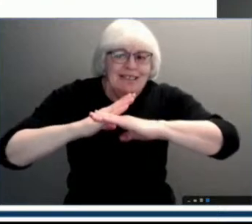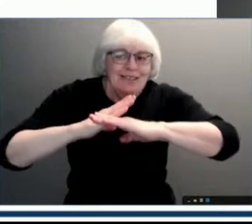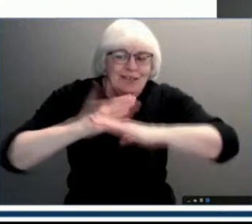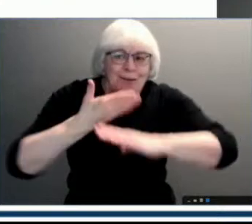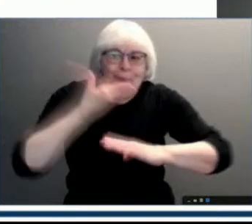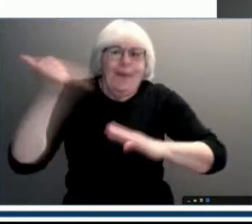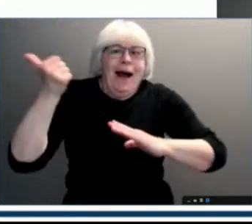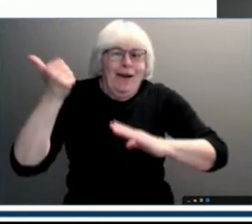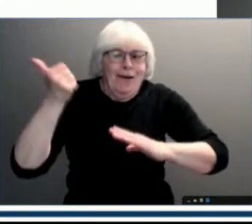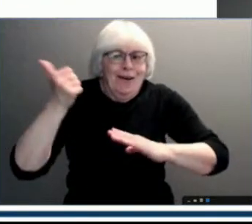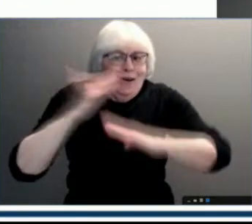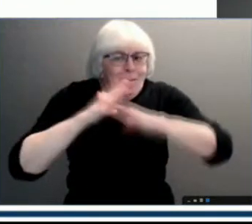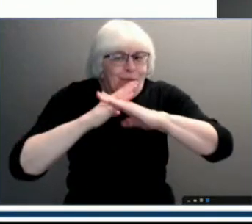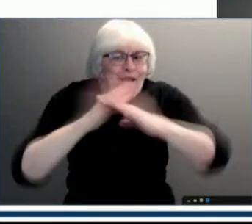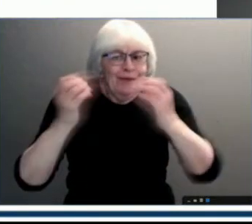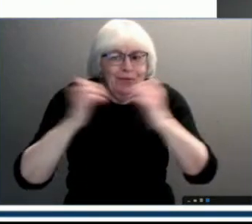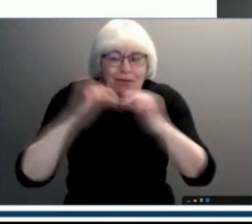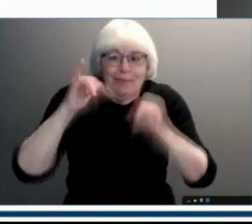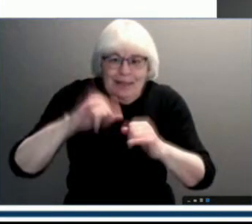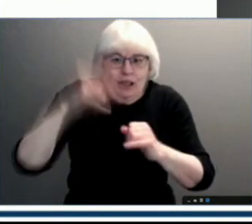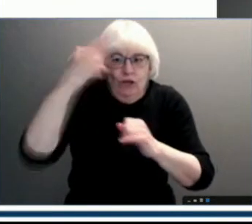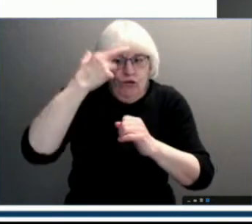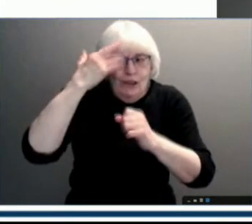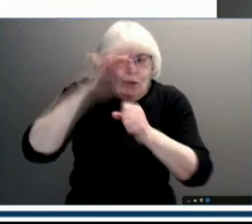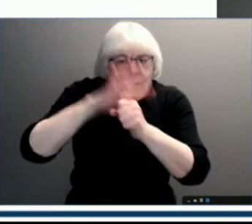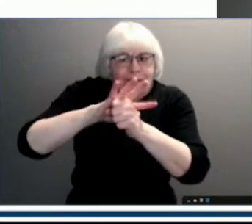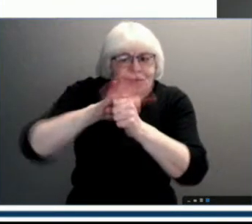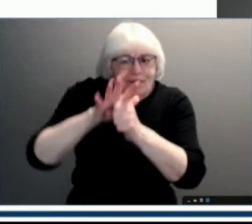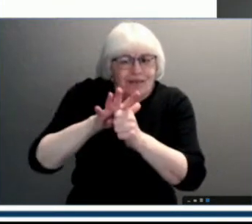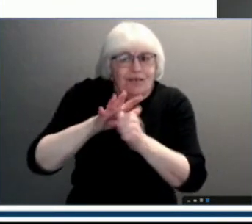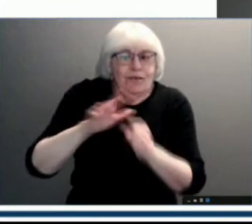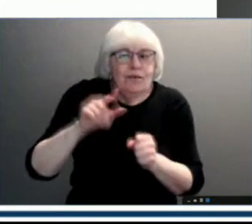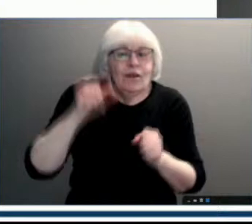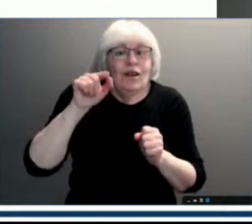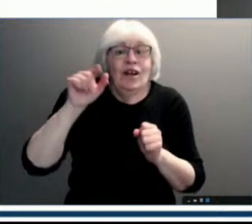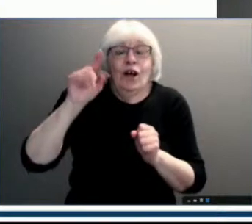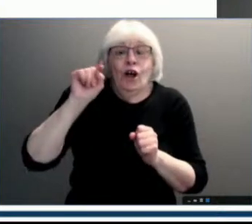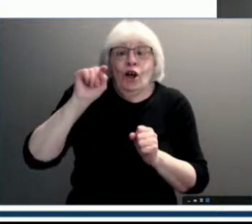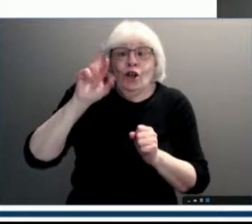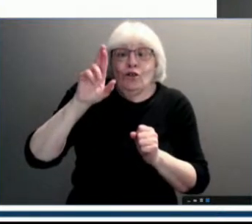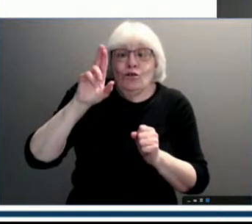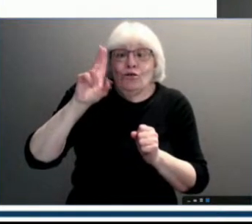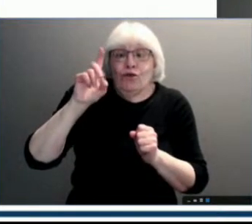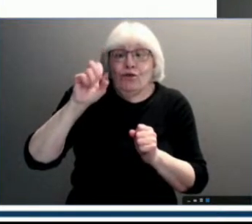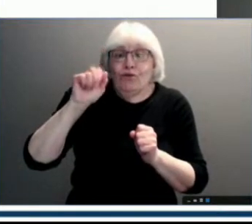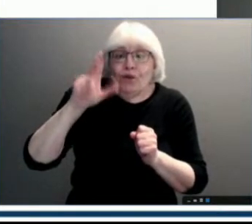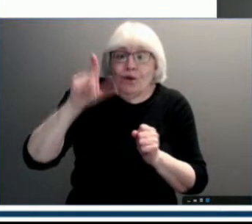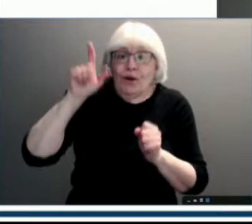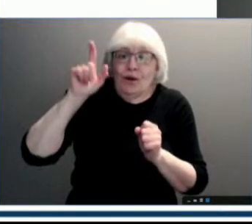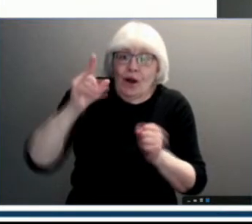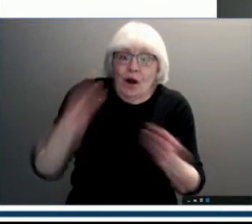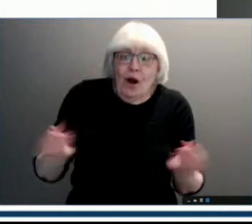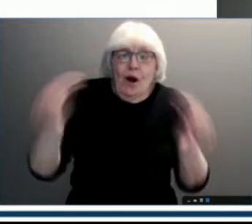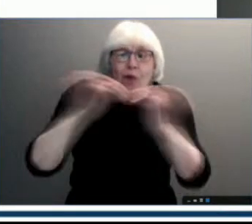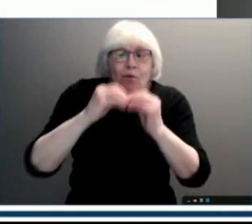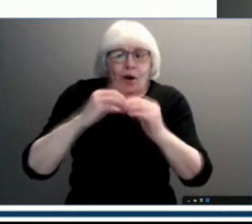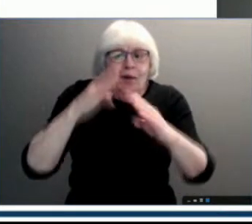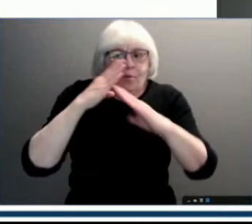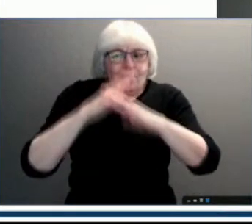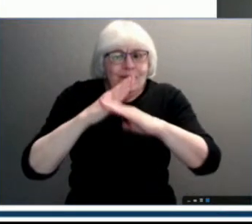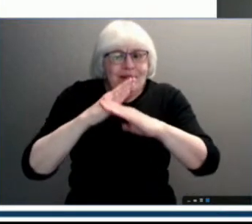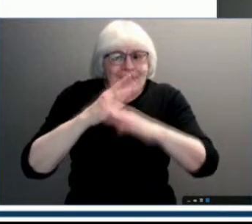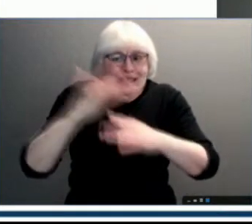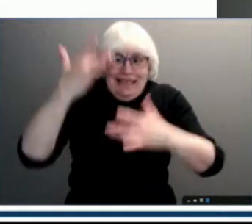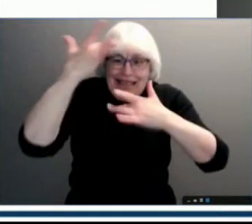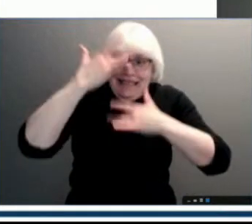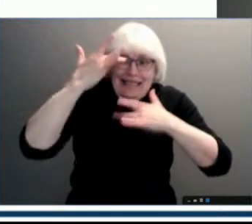COVID virus. So 2 doses, it gives you good protection against, especially against severe disease, but it's not great against preventing any